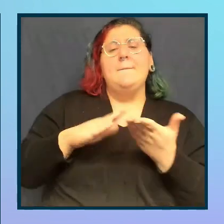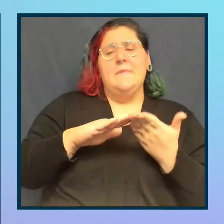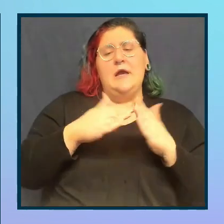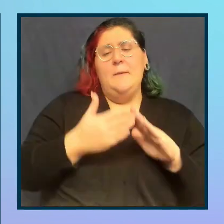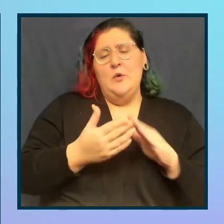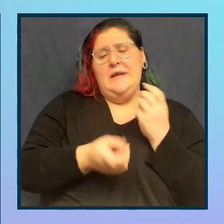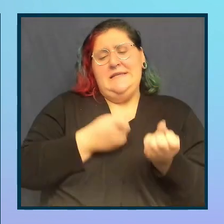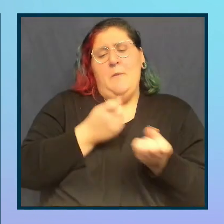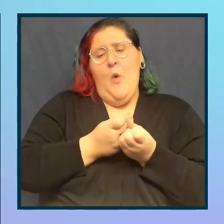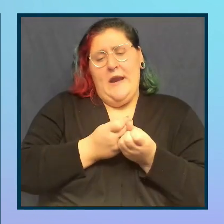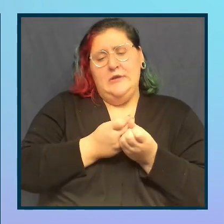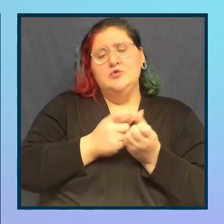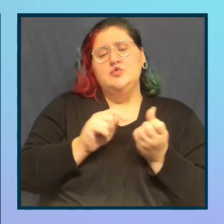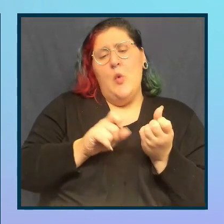is a,